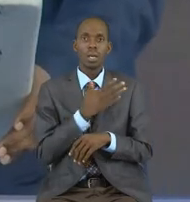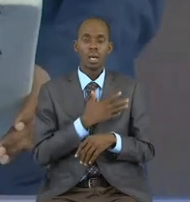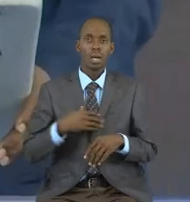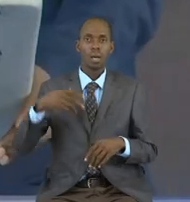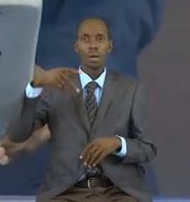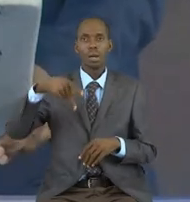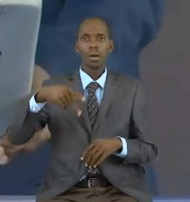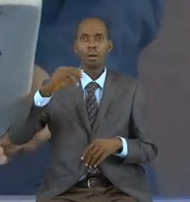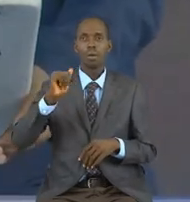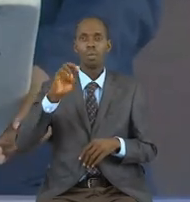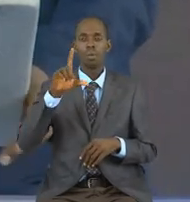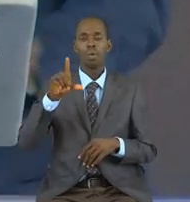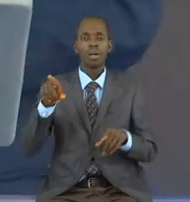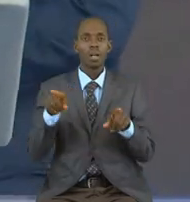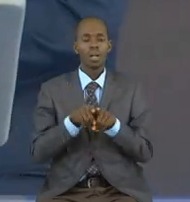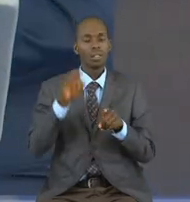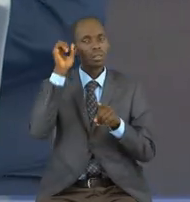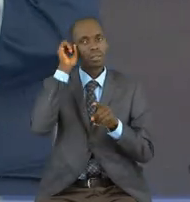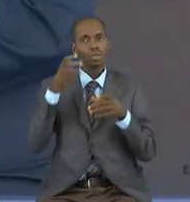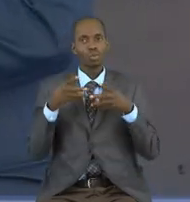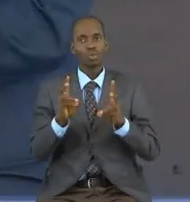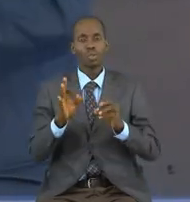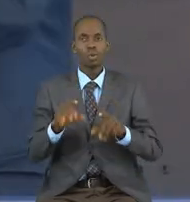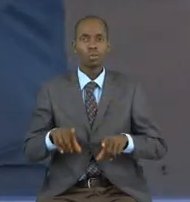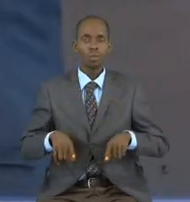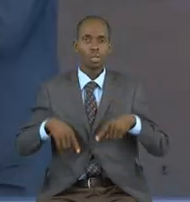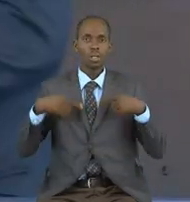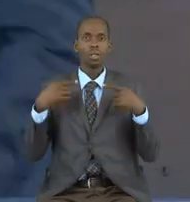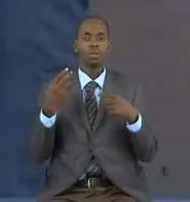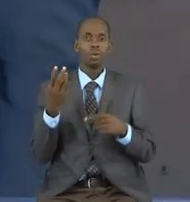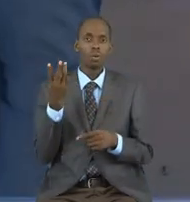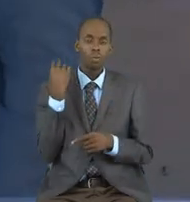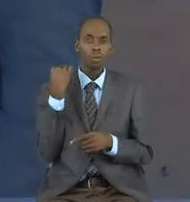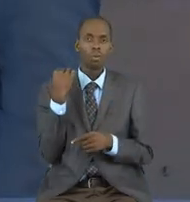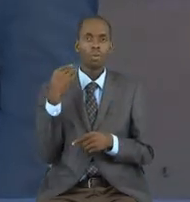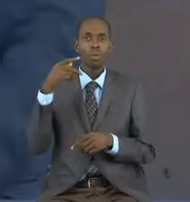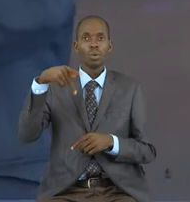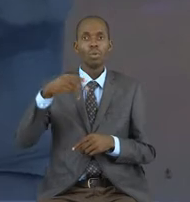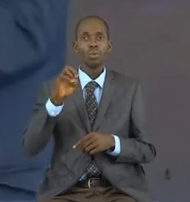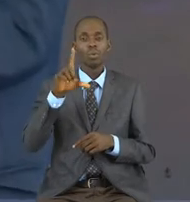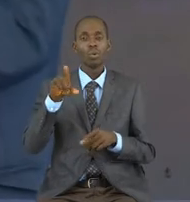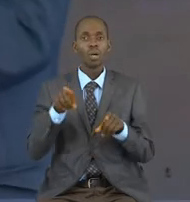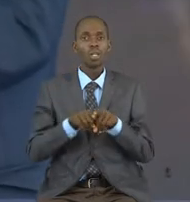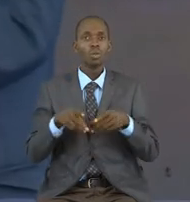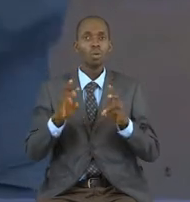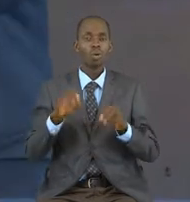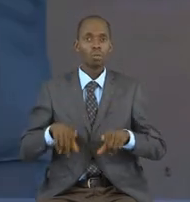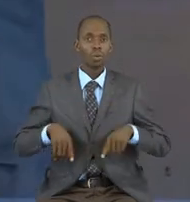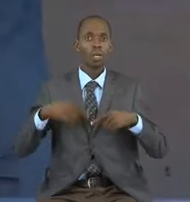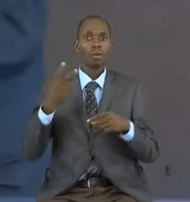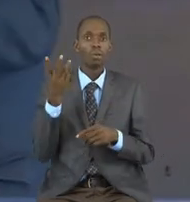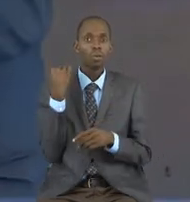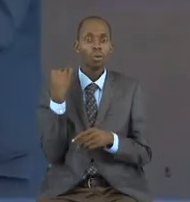manner was. Paul, as his manner was. Paul, as